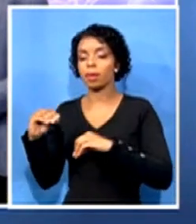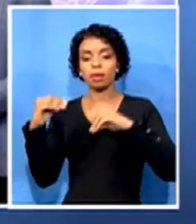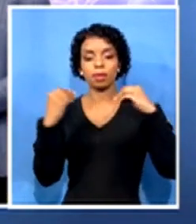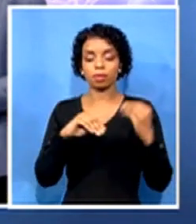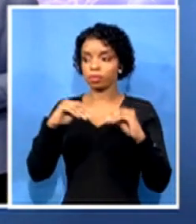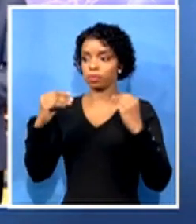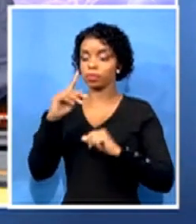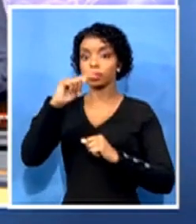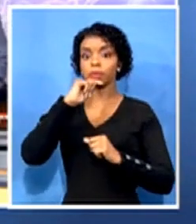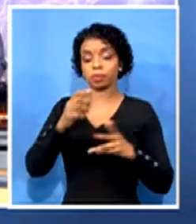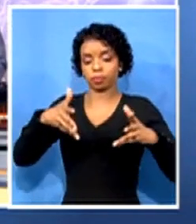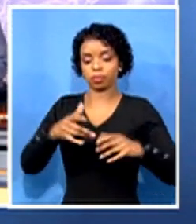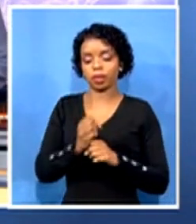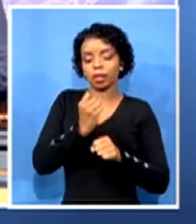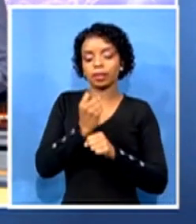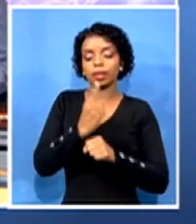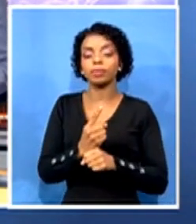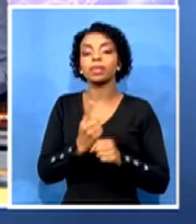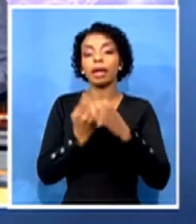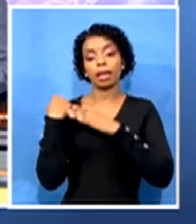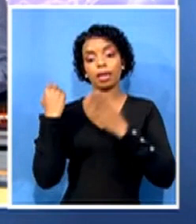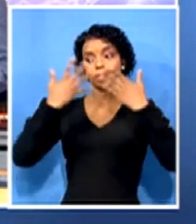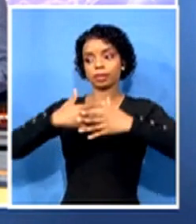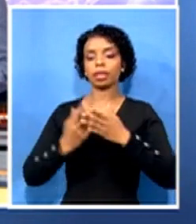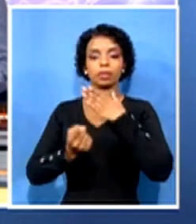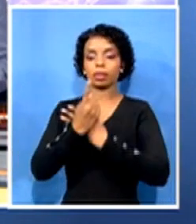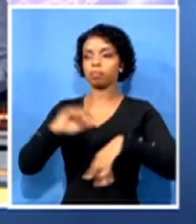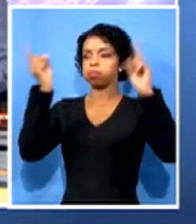storms last night. What has been causing this? What is going on?